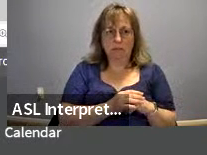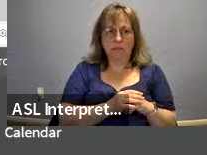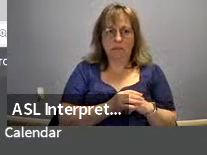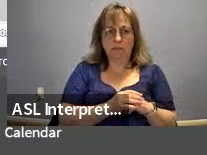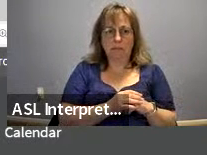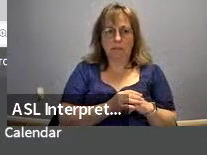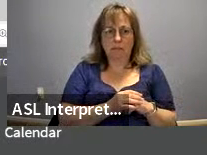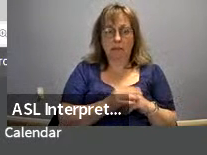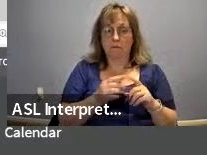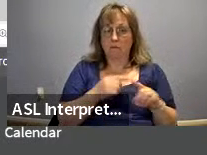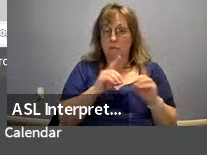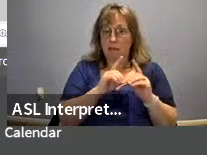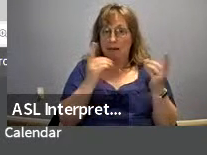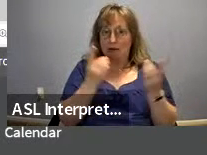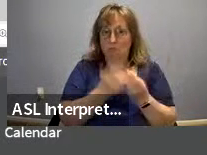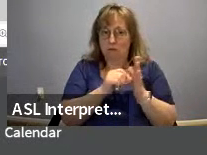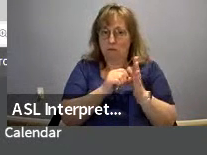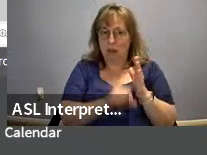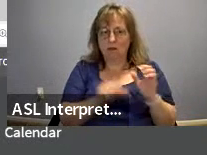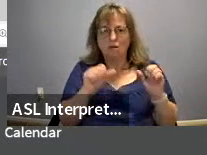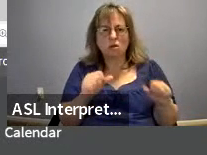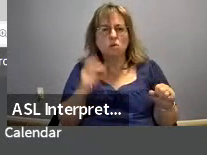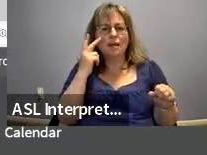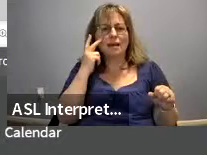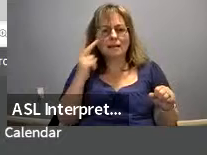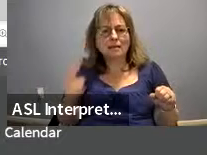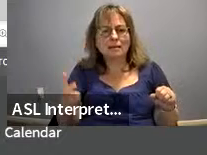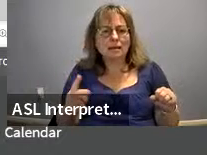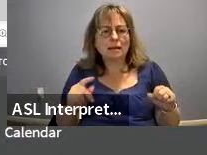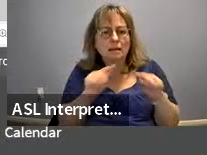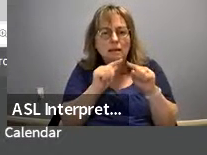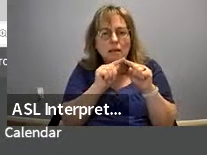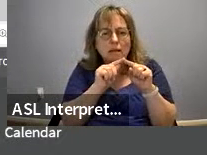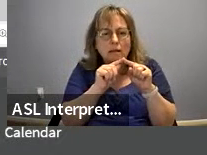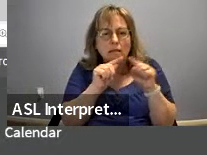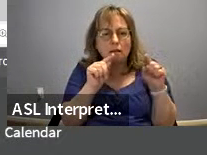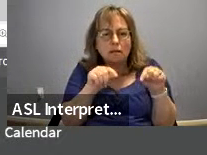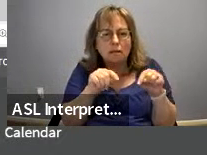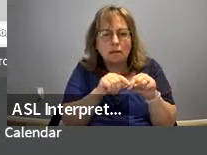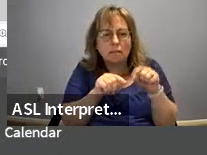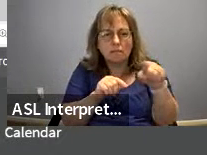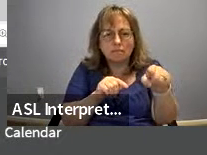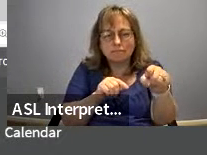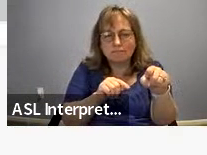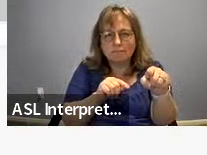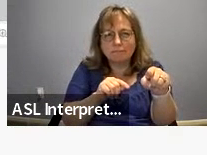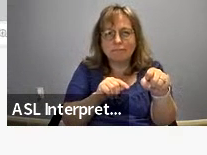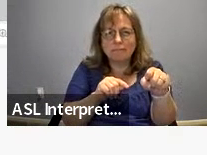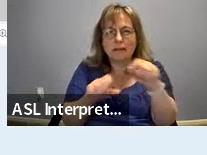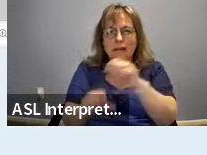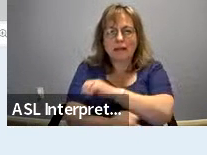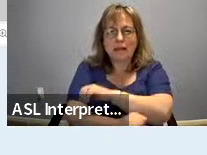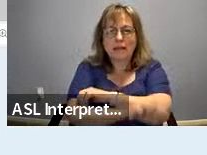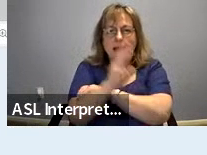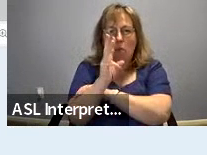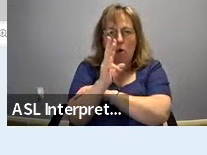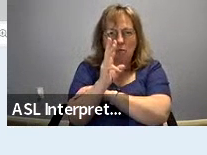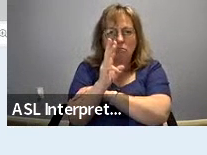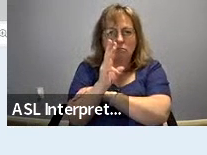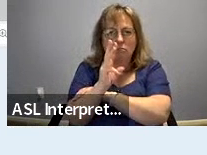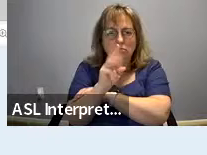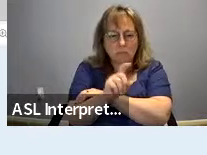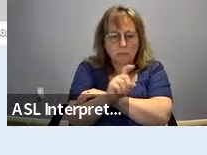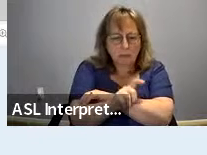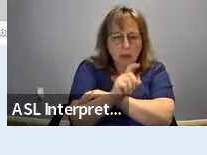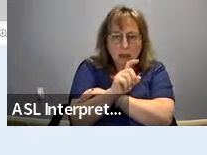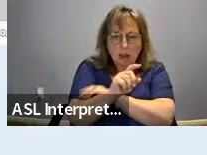And from our district site, you would see this icon down here that says Skyward, and you just click on that, and it would